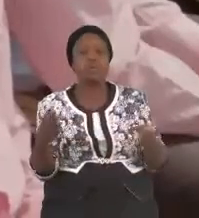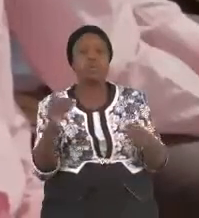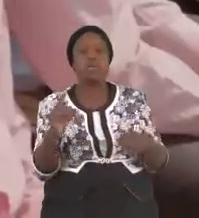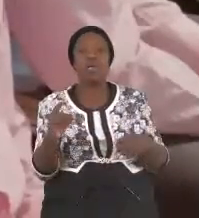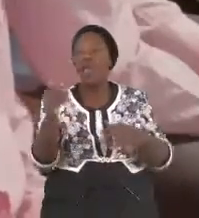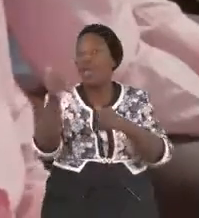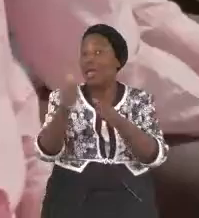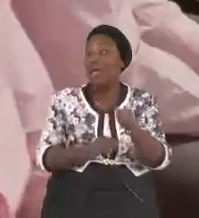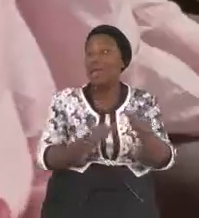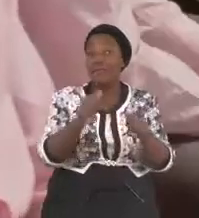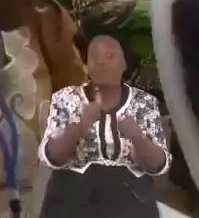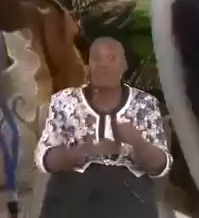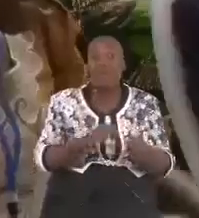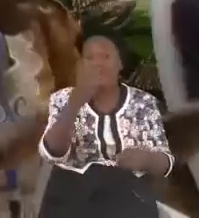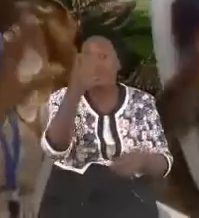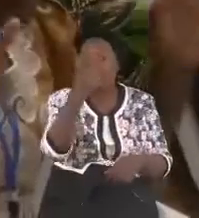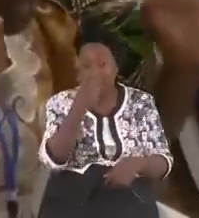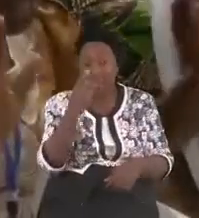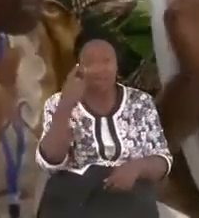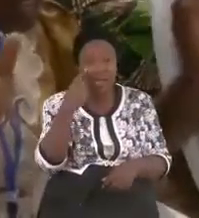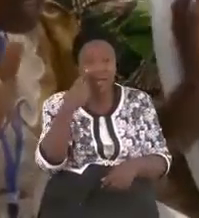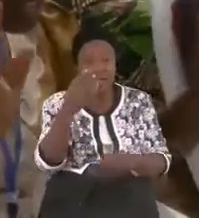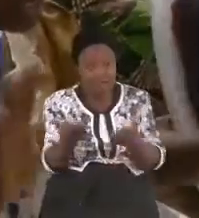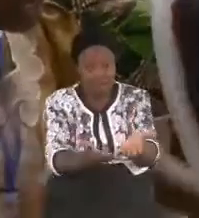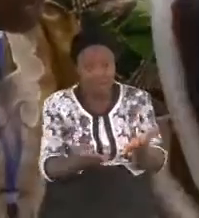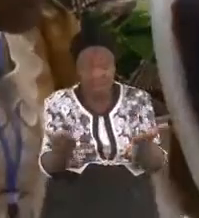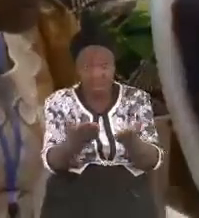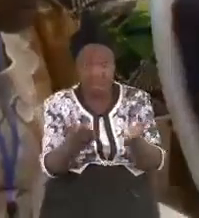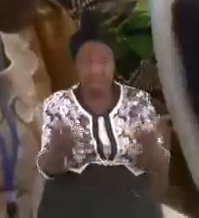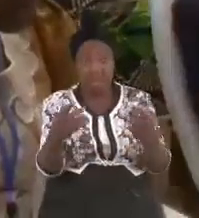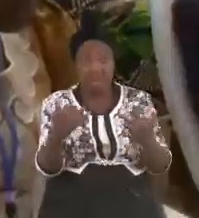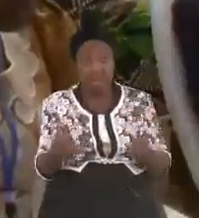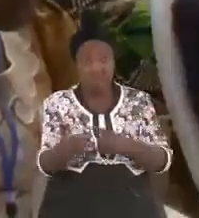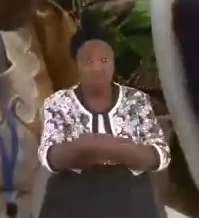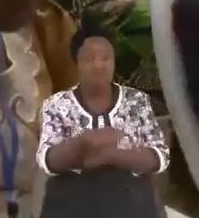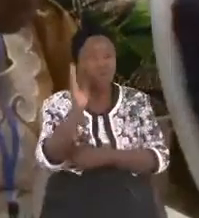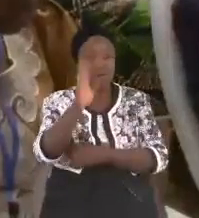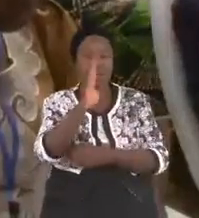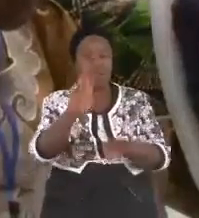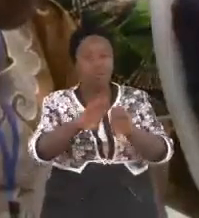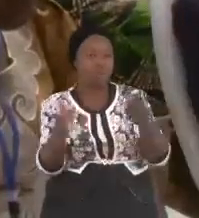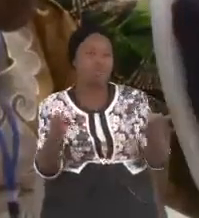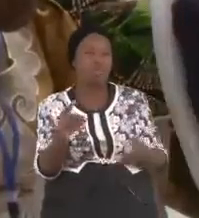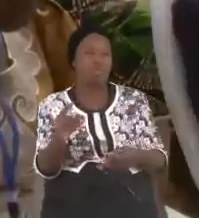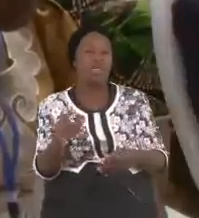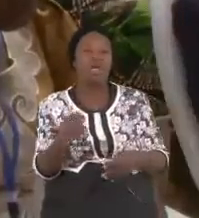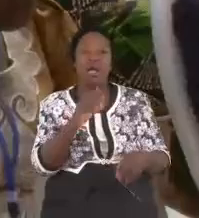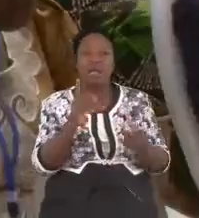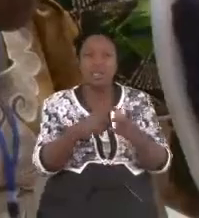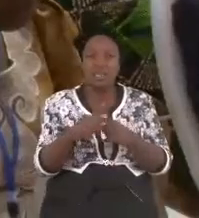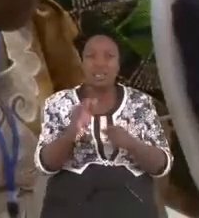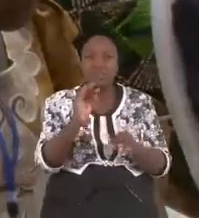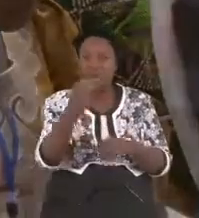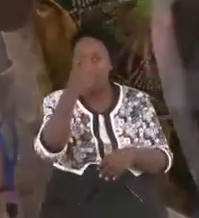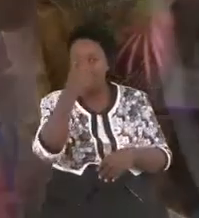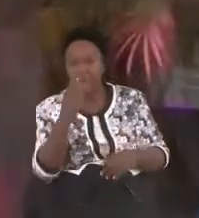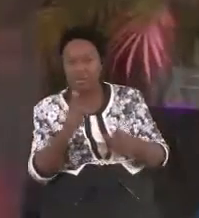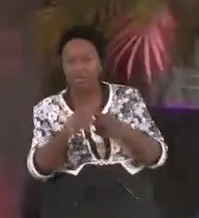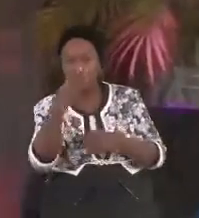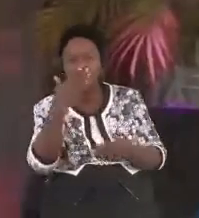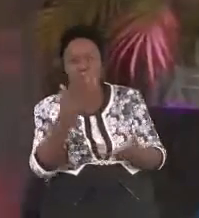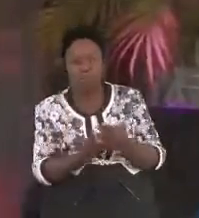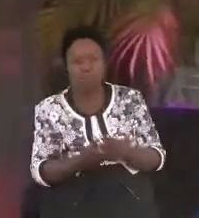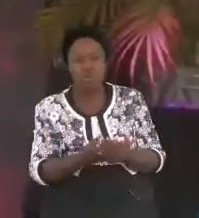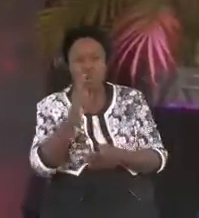i hear will be opened and then if you are obliged to your good if you are blind to your